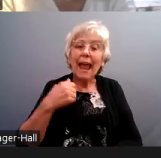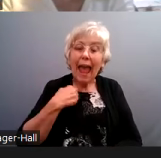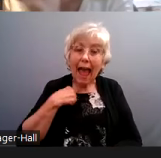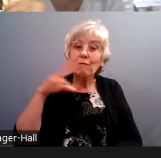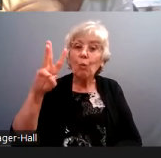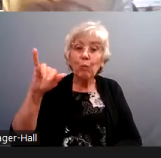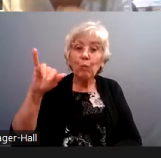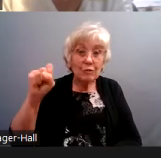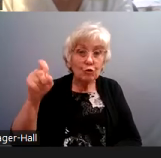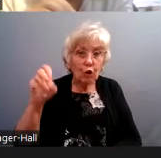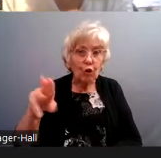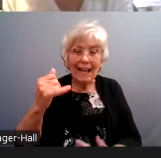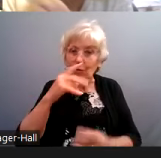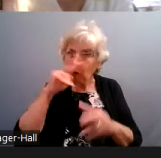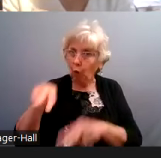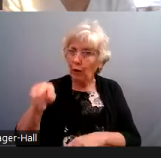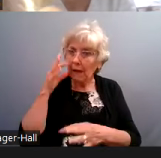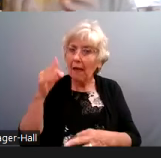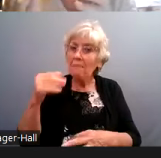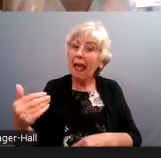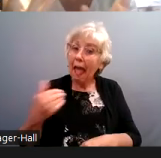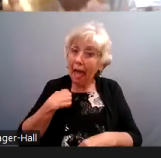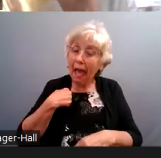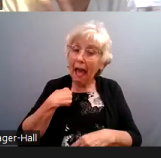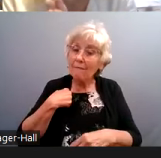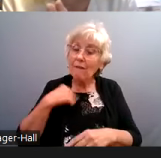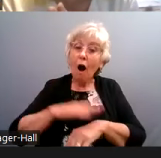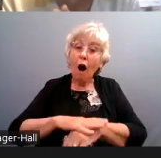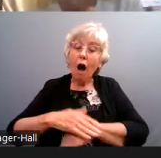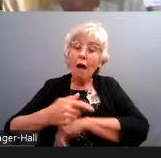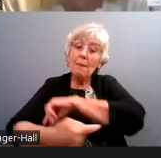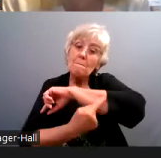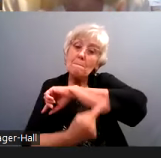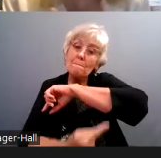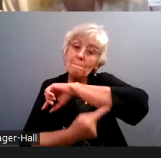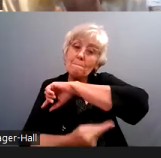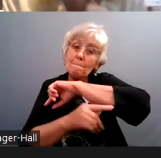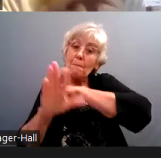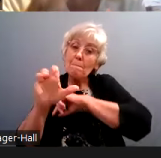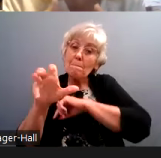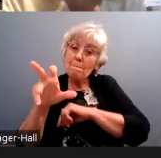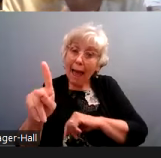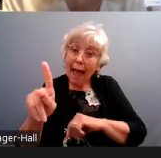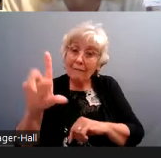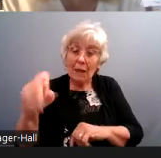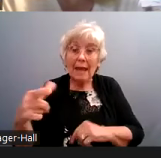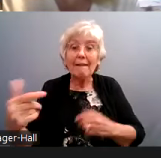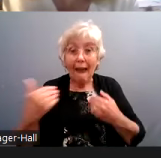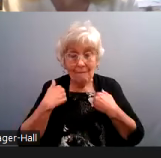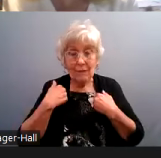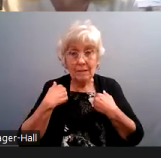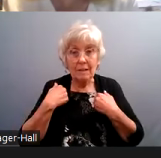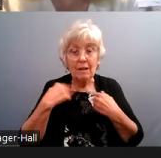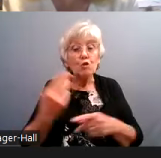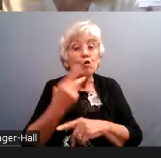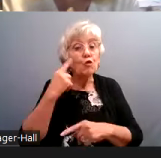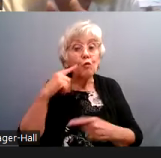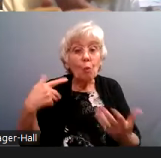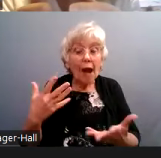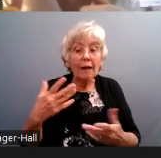all going to go look at your cats, and they do have whiskers on the back of their legs. And what they're used for is, well, several things. One of them is for